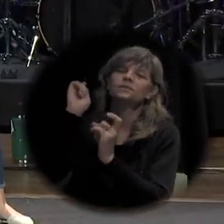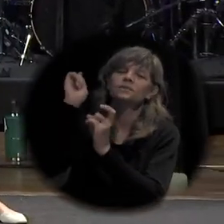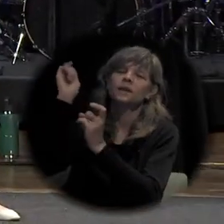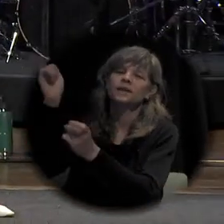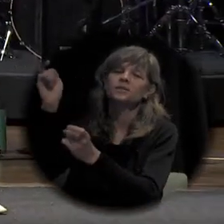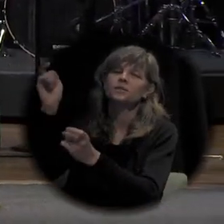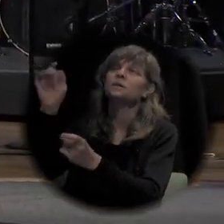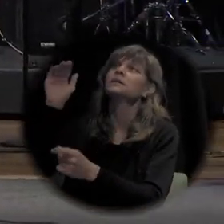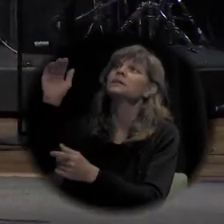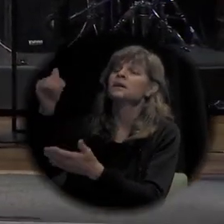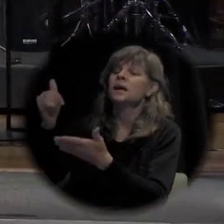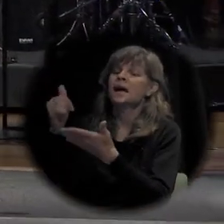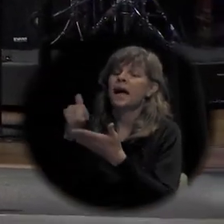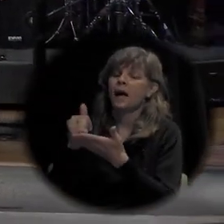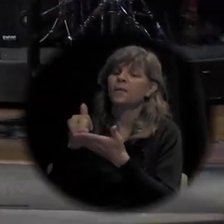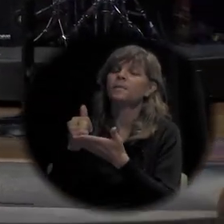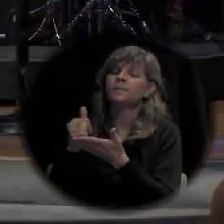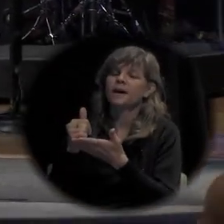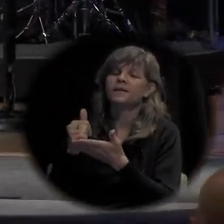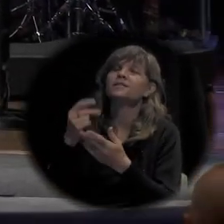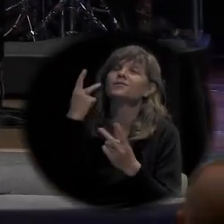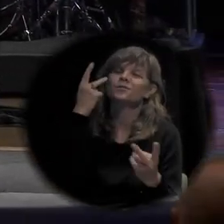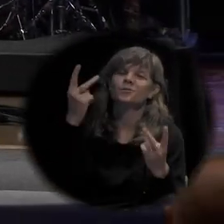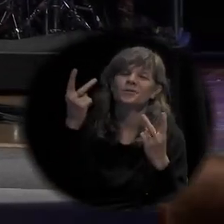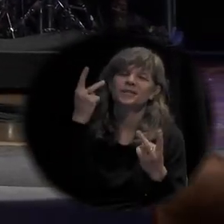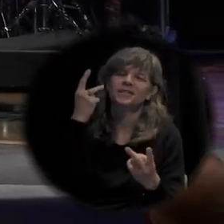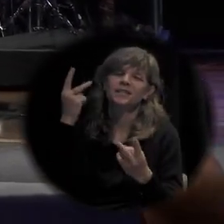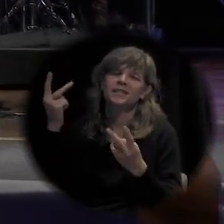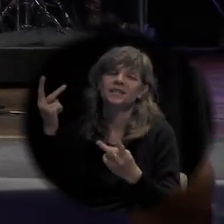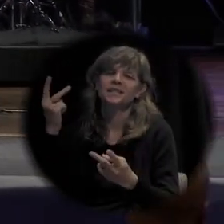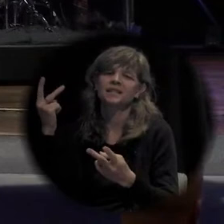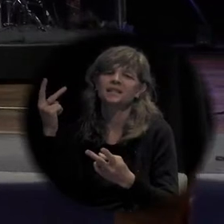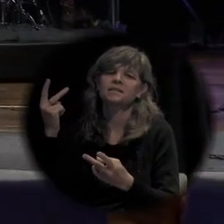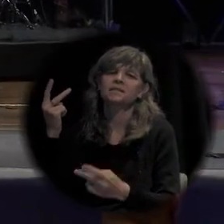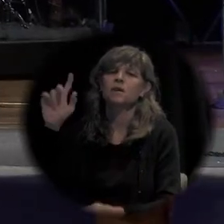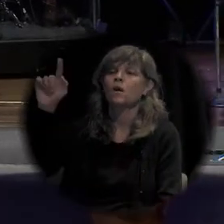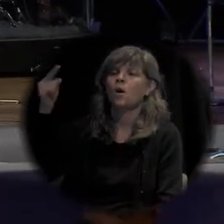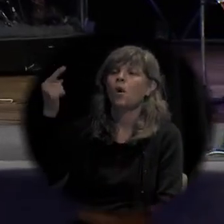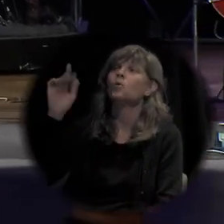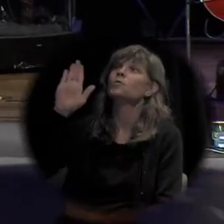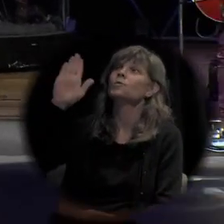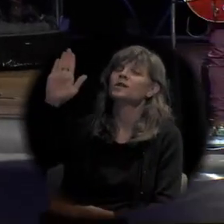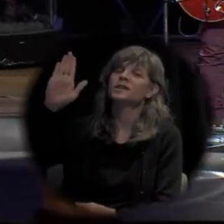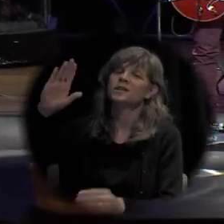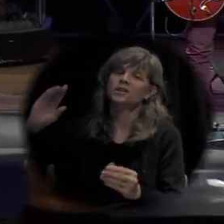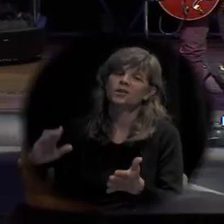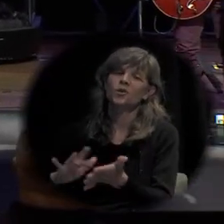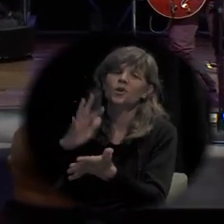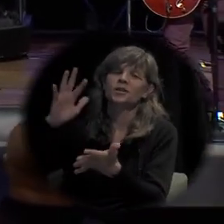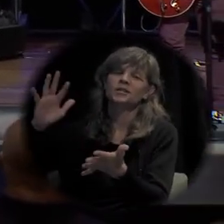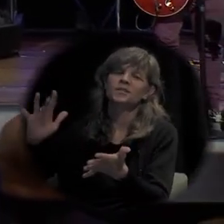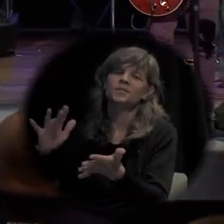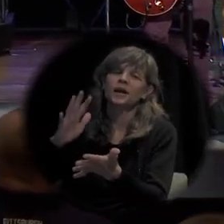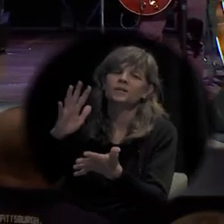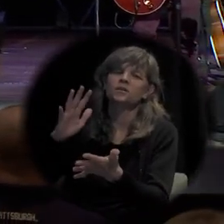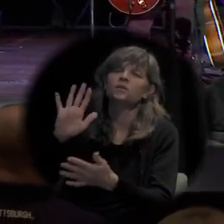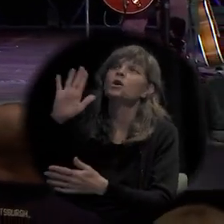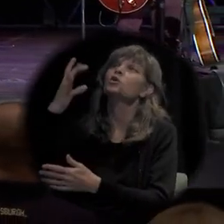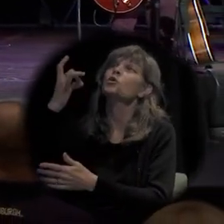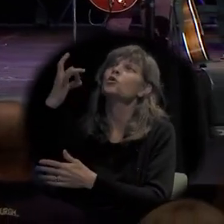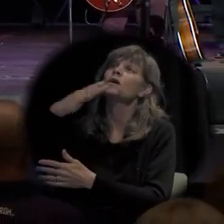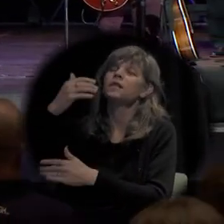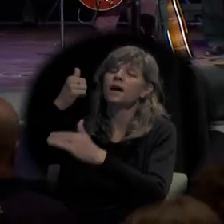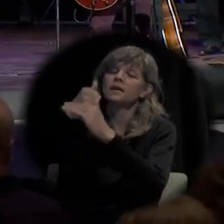would render, oh, help us to see, 'tis only the